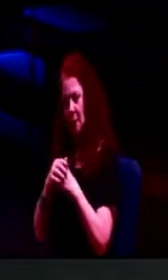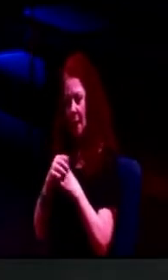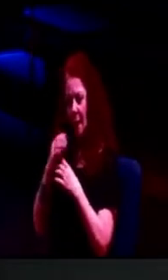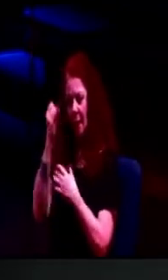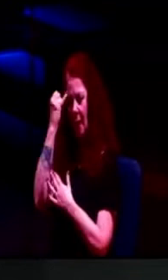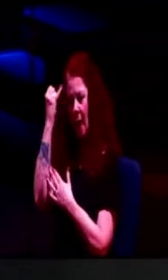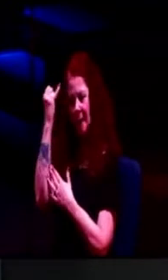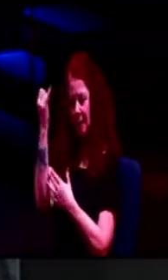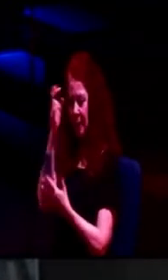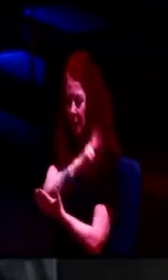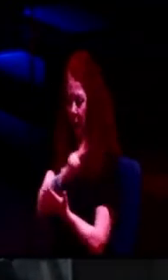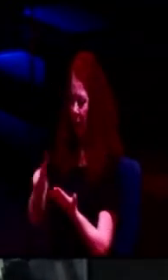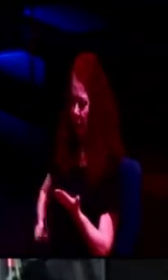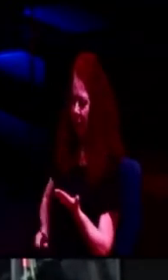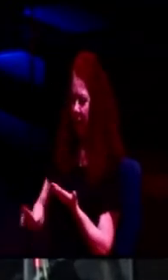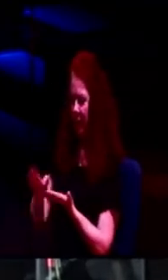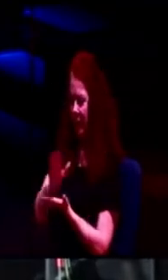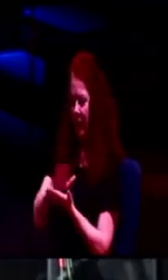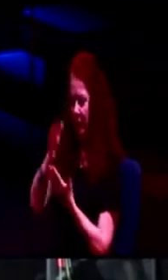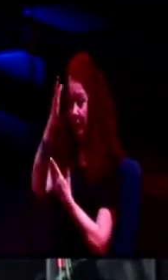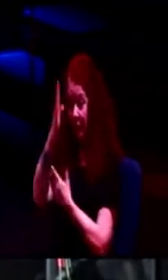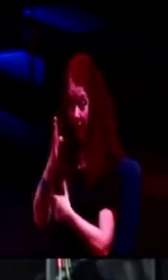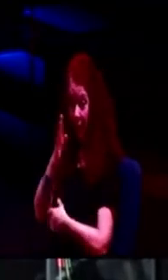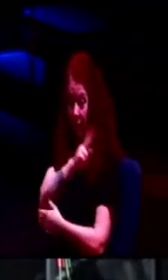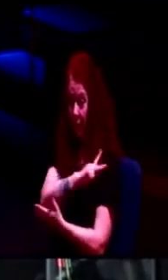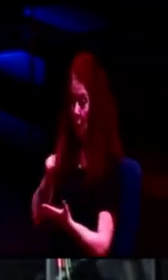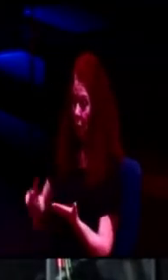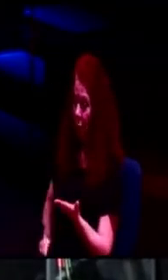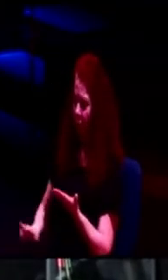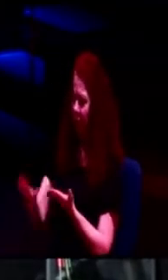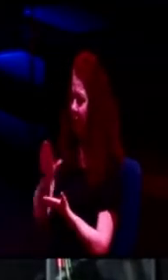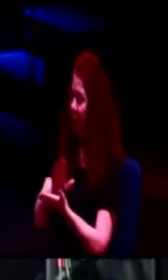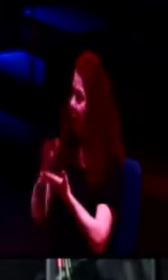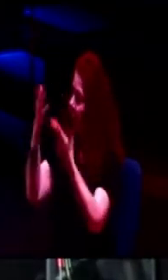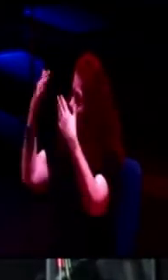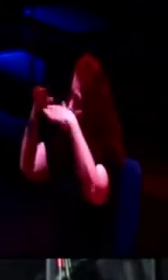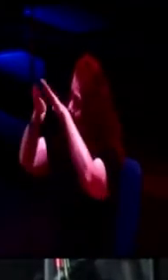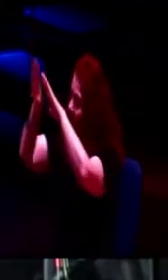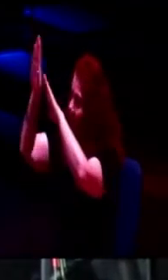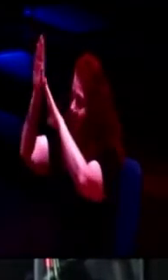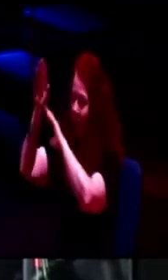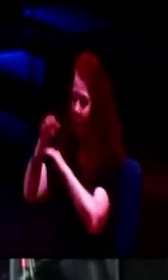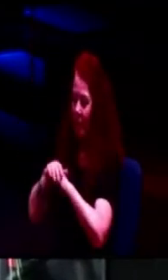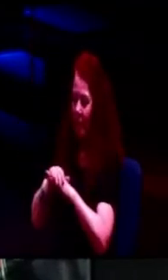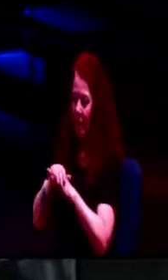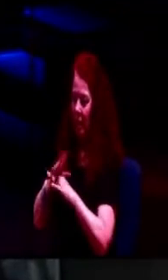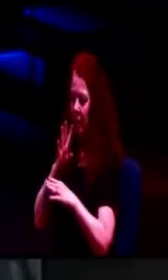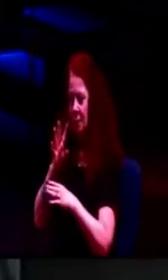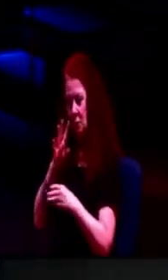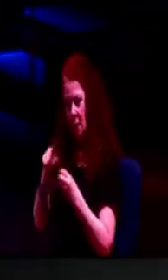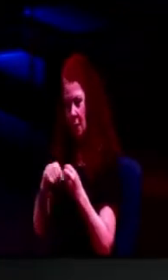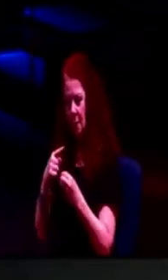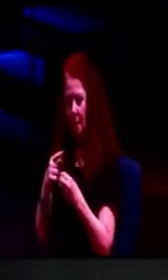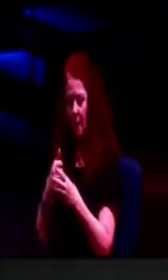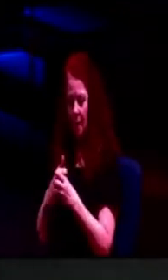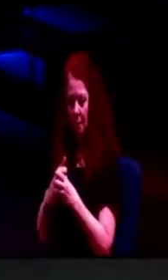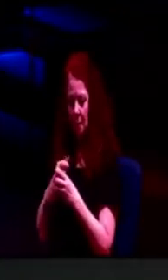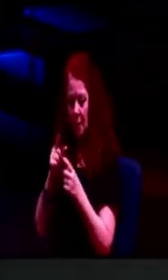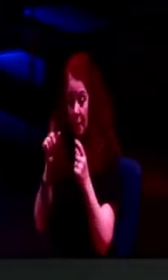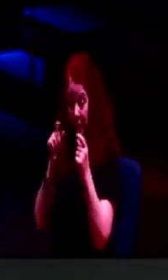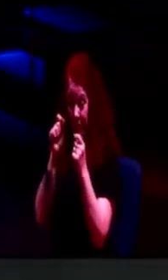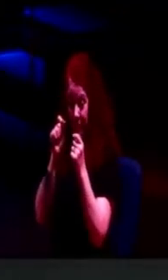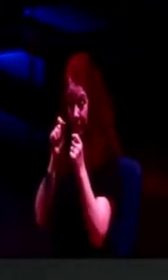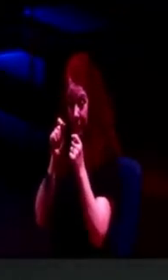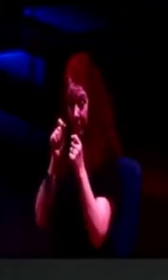God and the Kingdom of Heaven. It's mentioned a ton in Scripture. It's mentioned several times specifically by